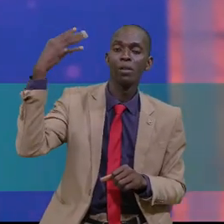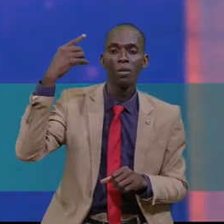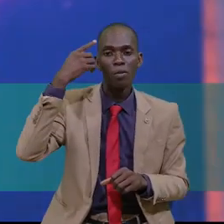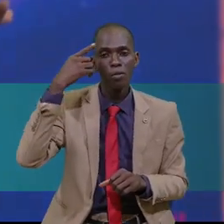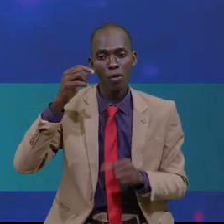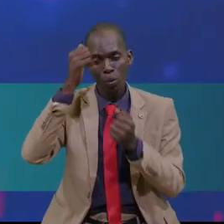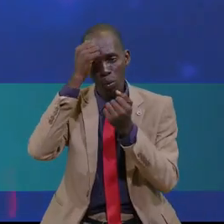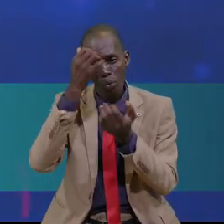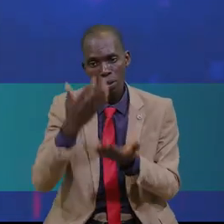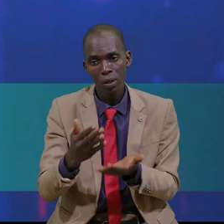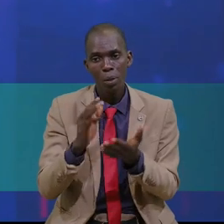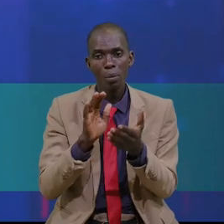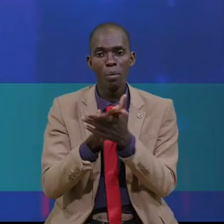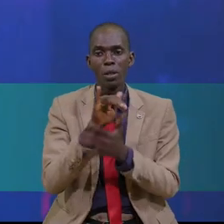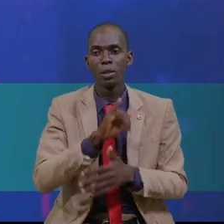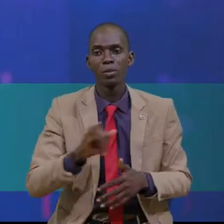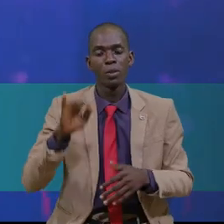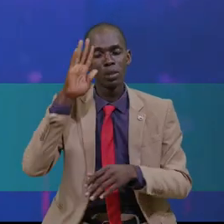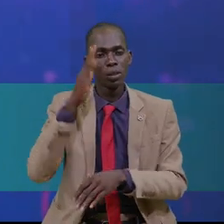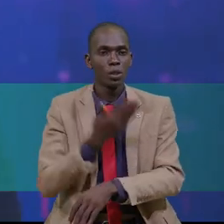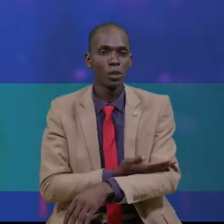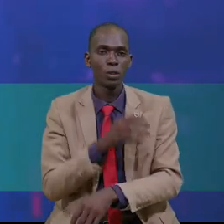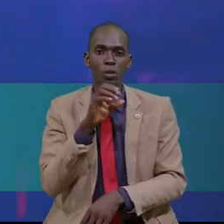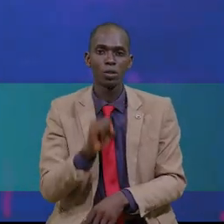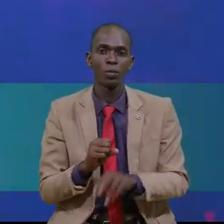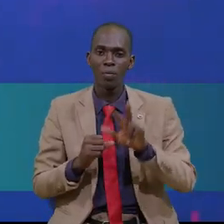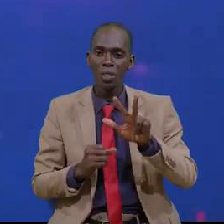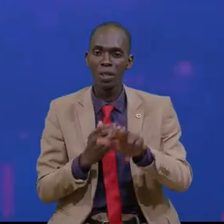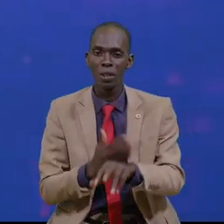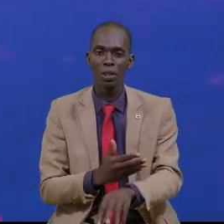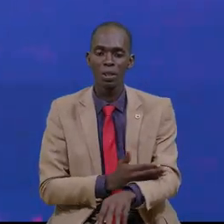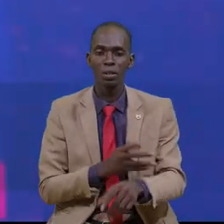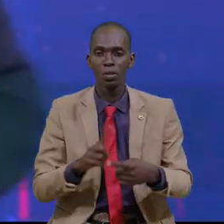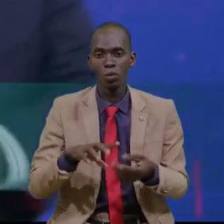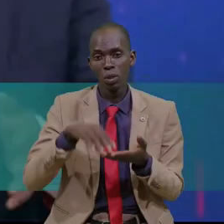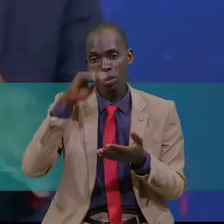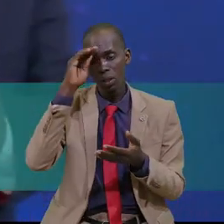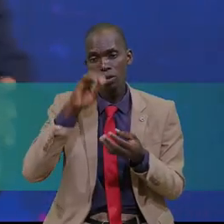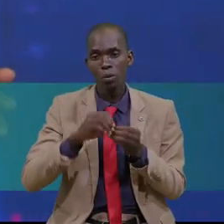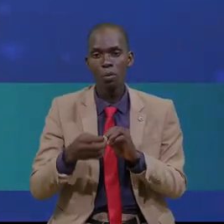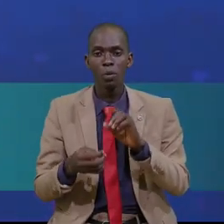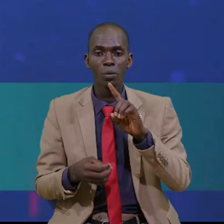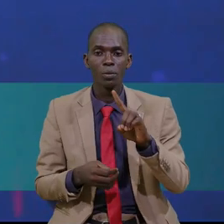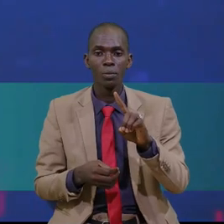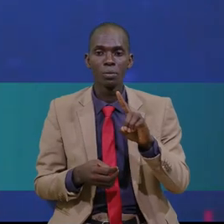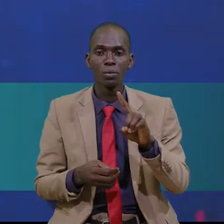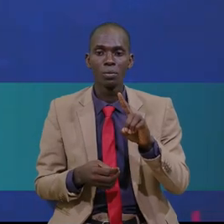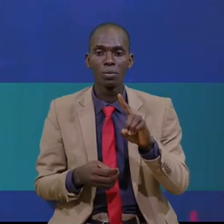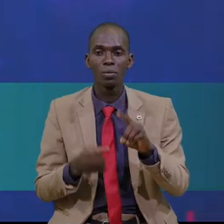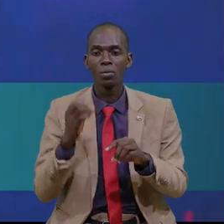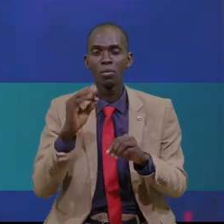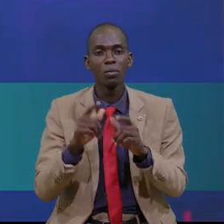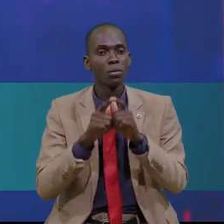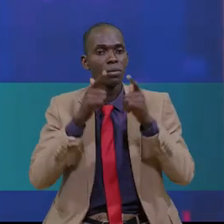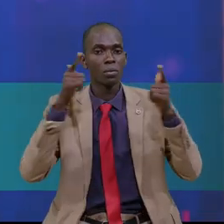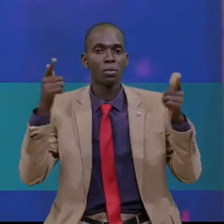obedient believing sons. And there are three things we're looking at. Number one, we're looking at so great salvation